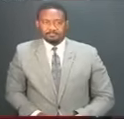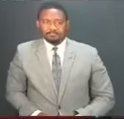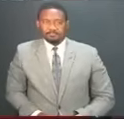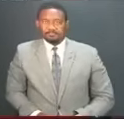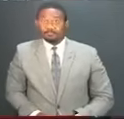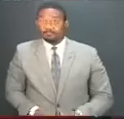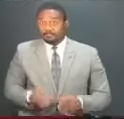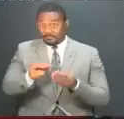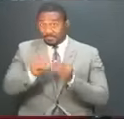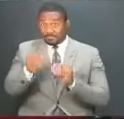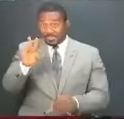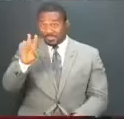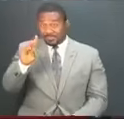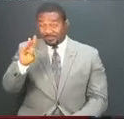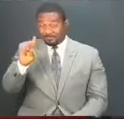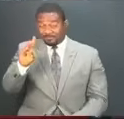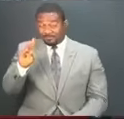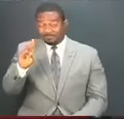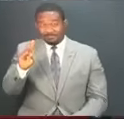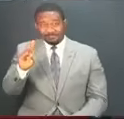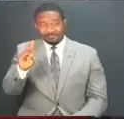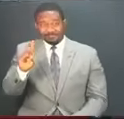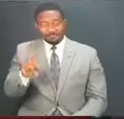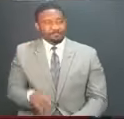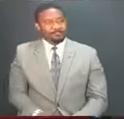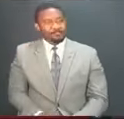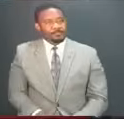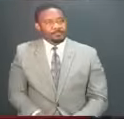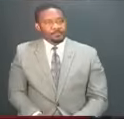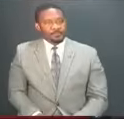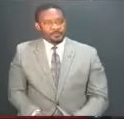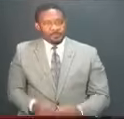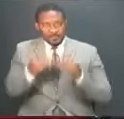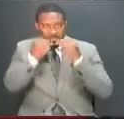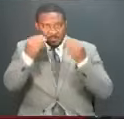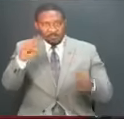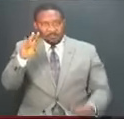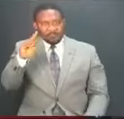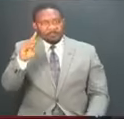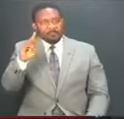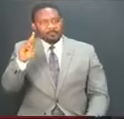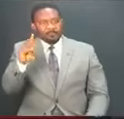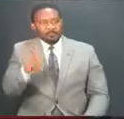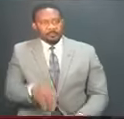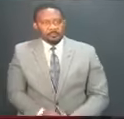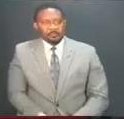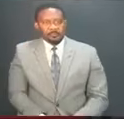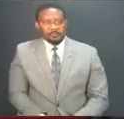item number 17. Item number 17. Motion number 17, Mr. Speaker.